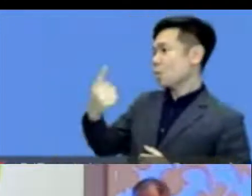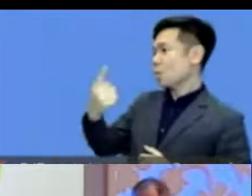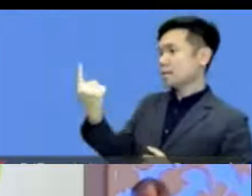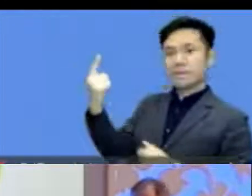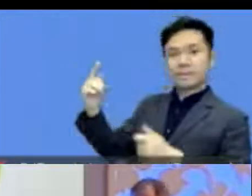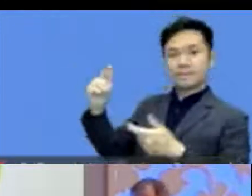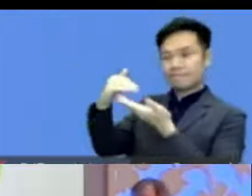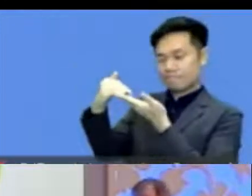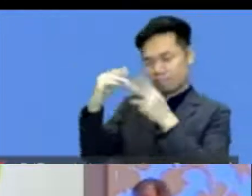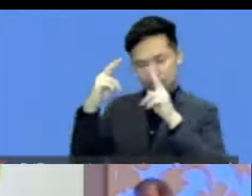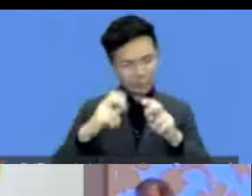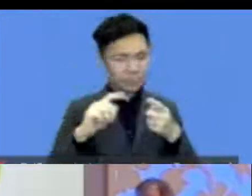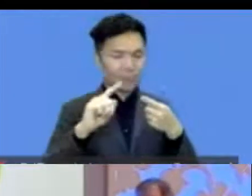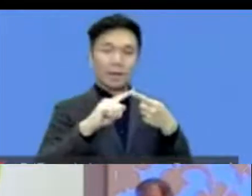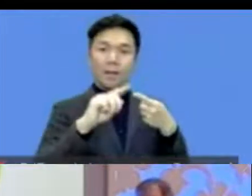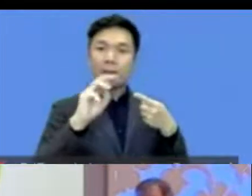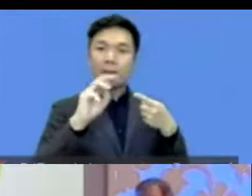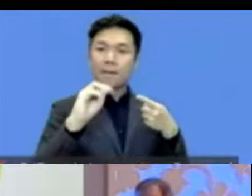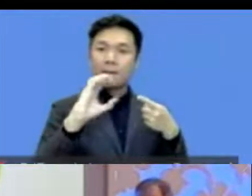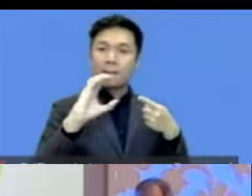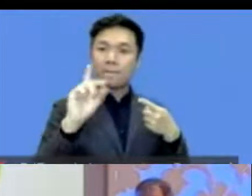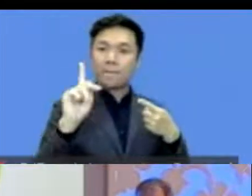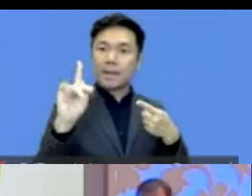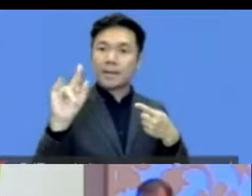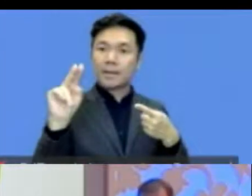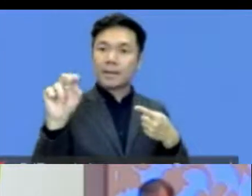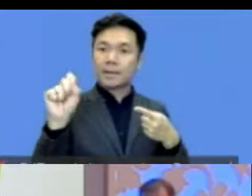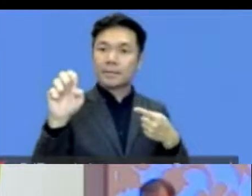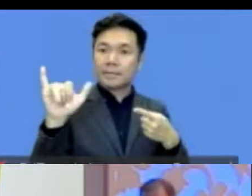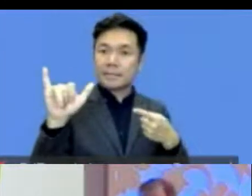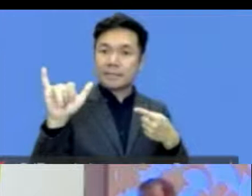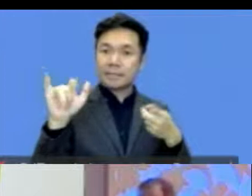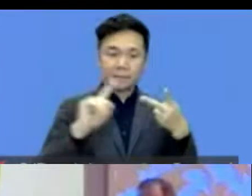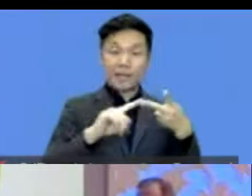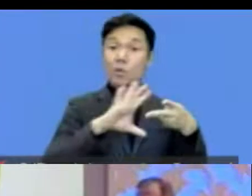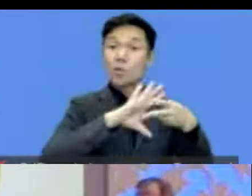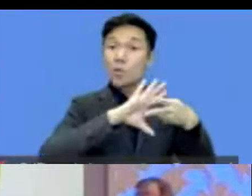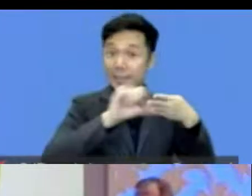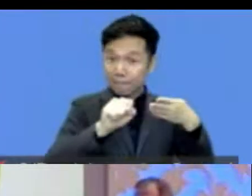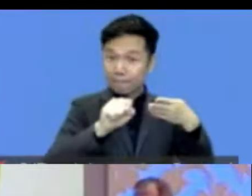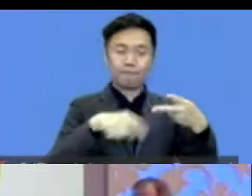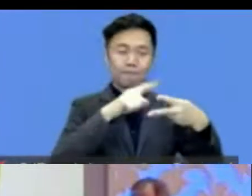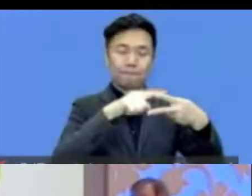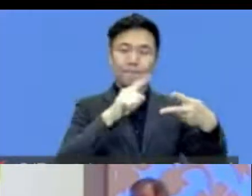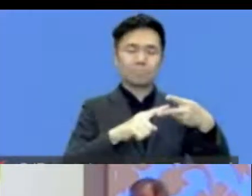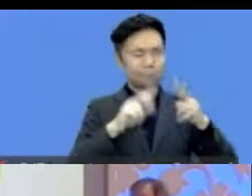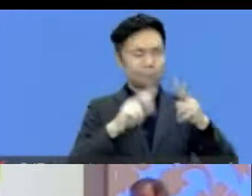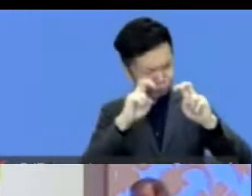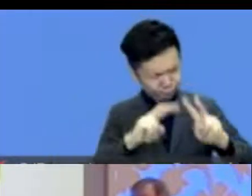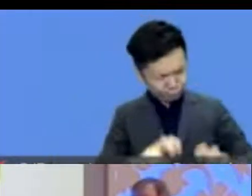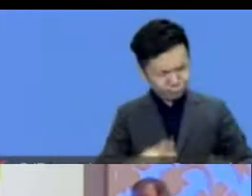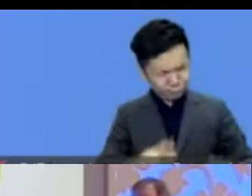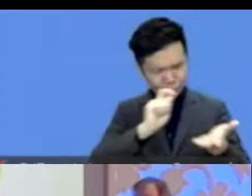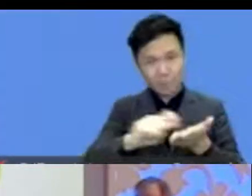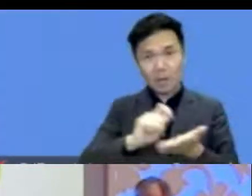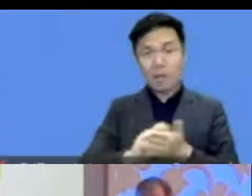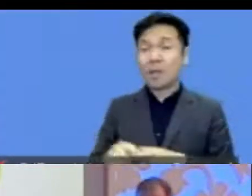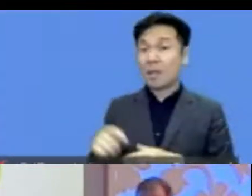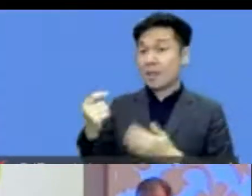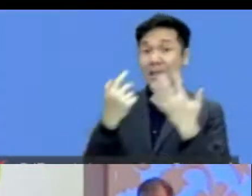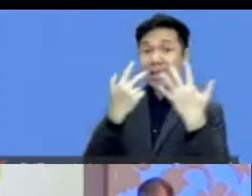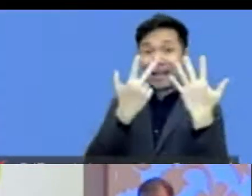and UNSCAP has produced reports estimating that over 800 million jobs will be lost